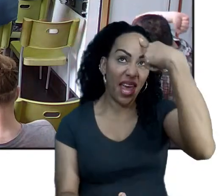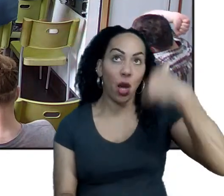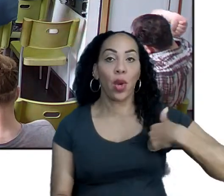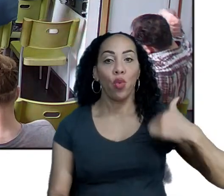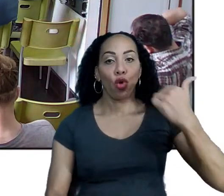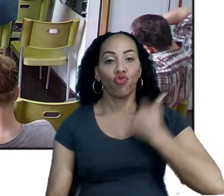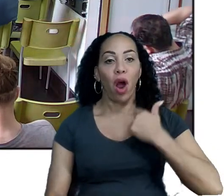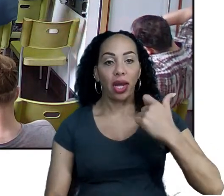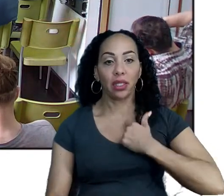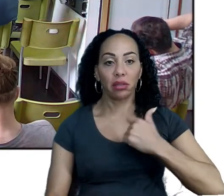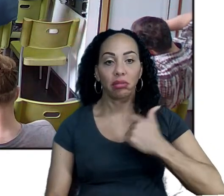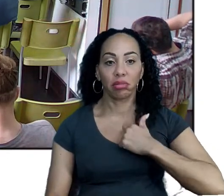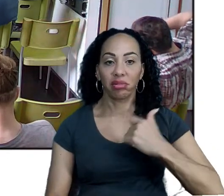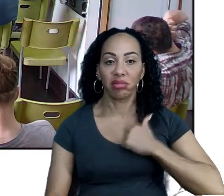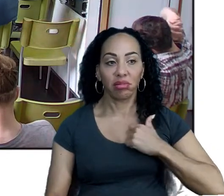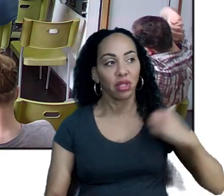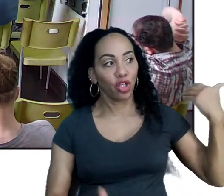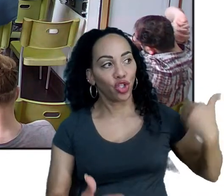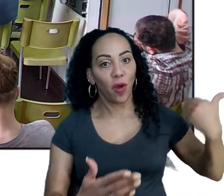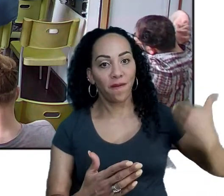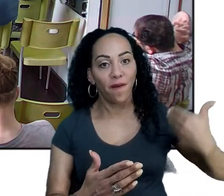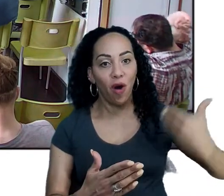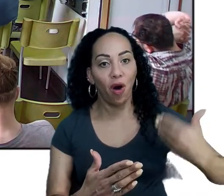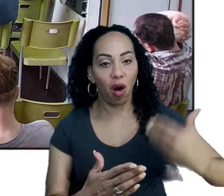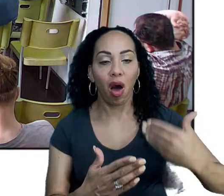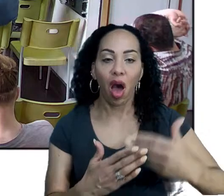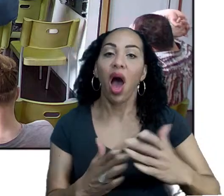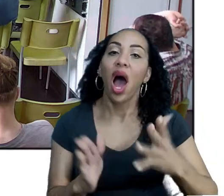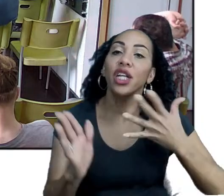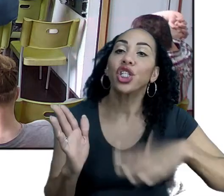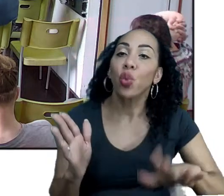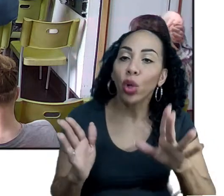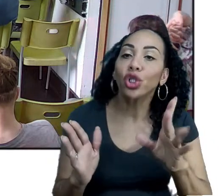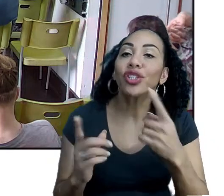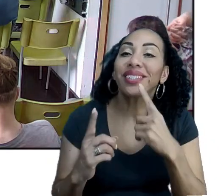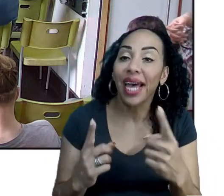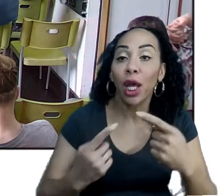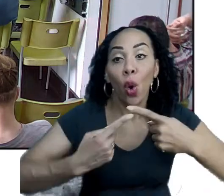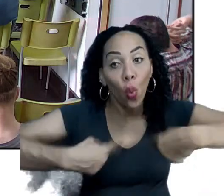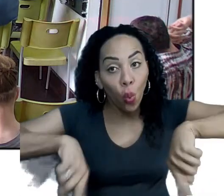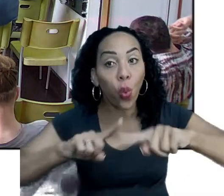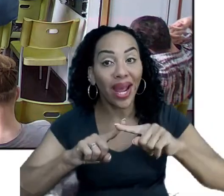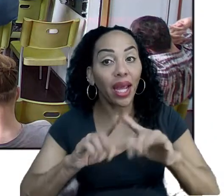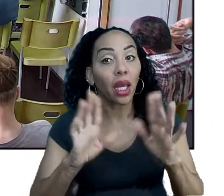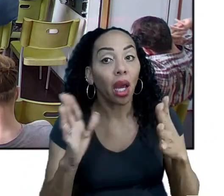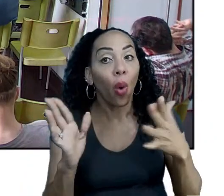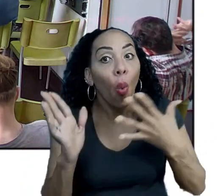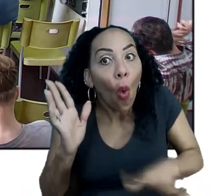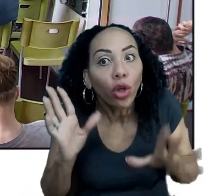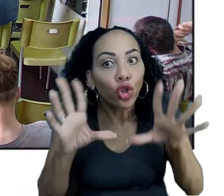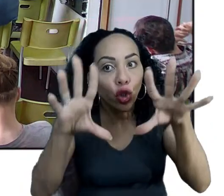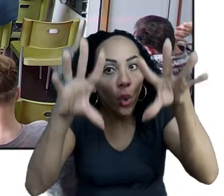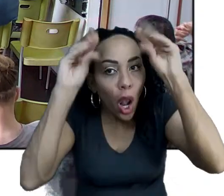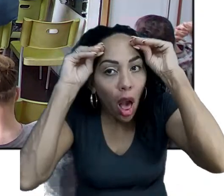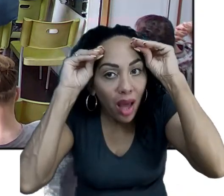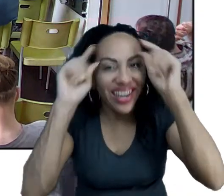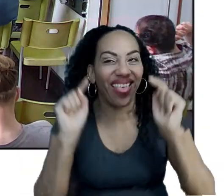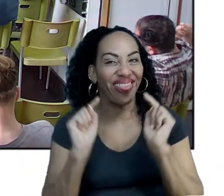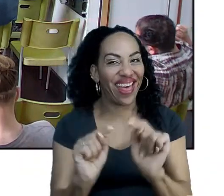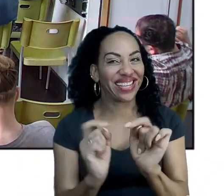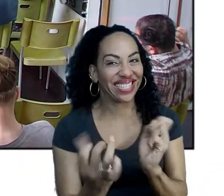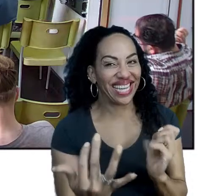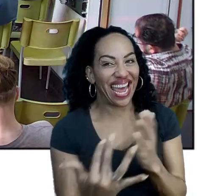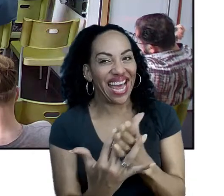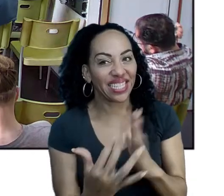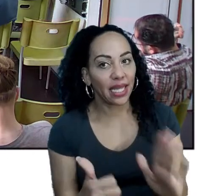more voice a willingness to learn, because that's what the Access First design thing is. It's a